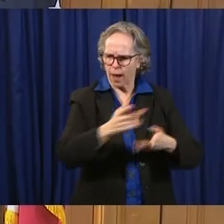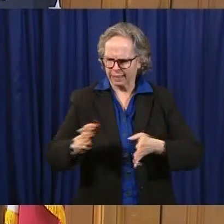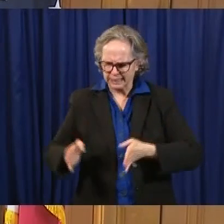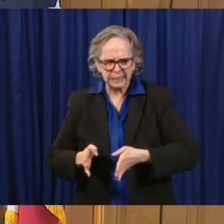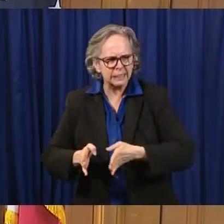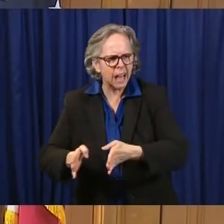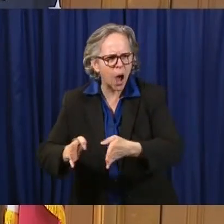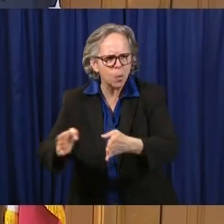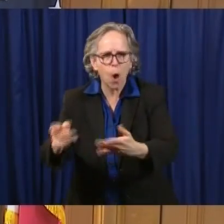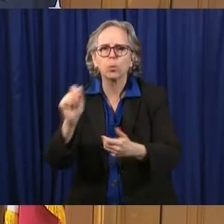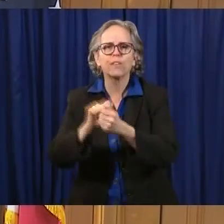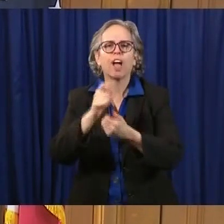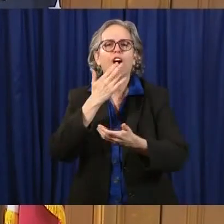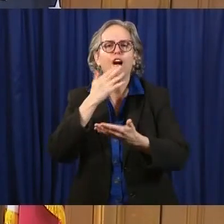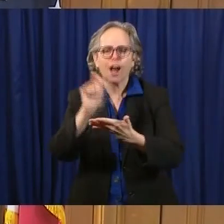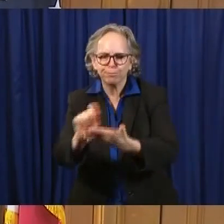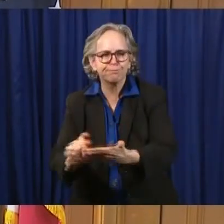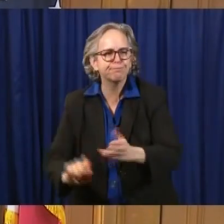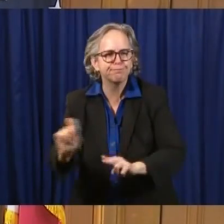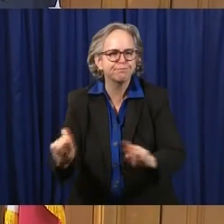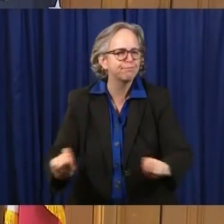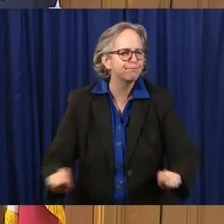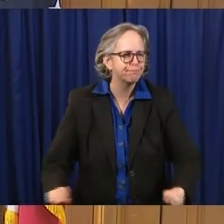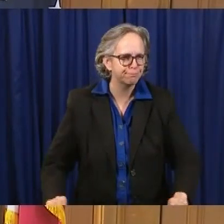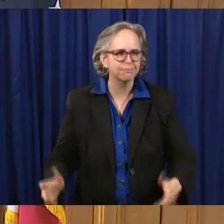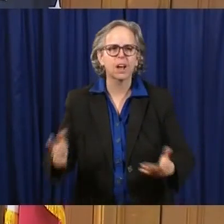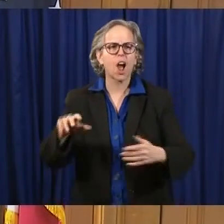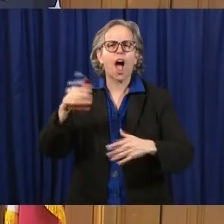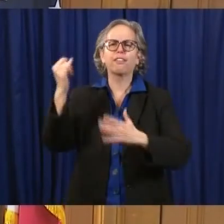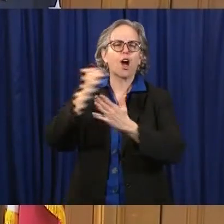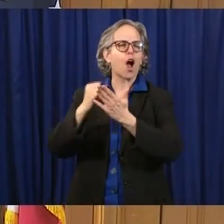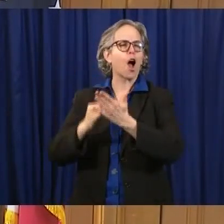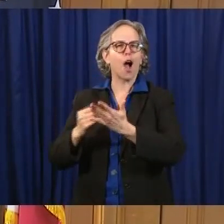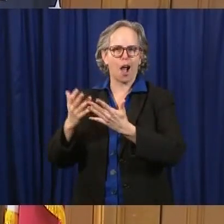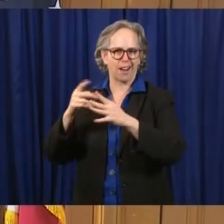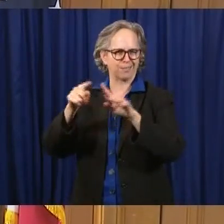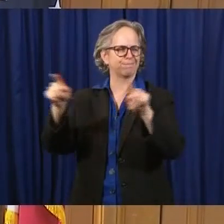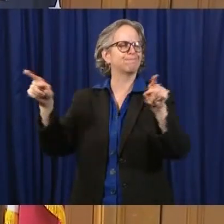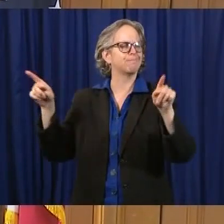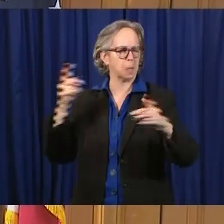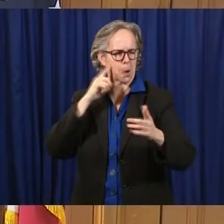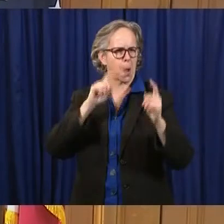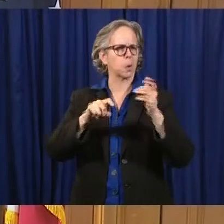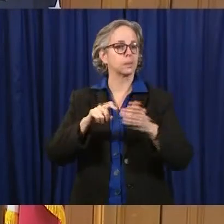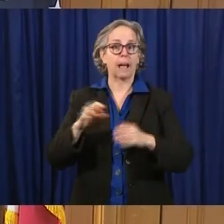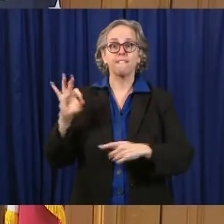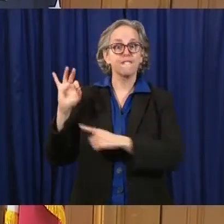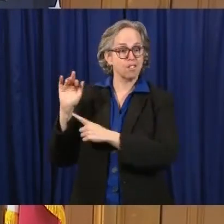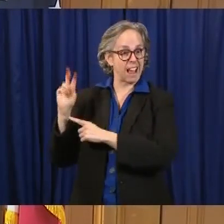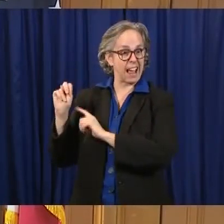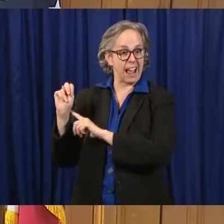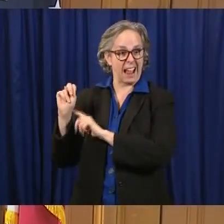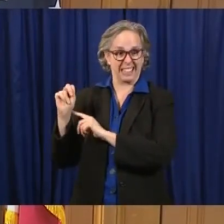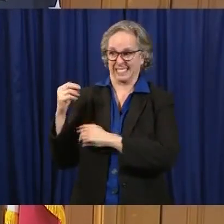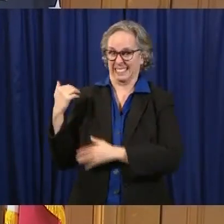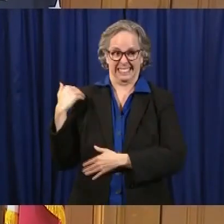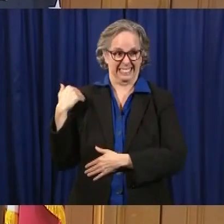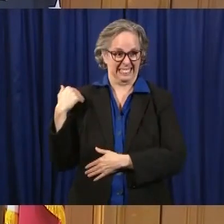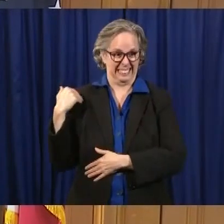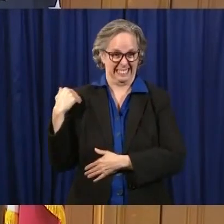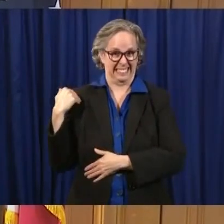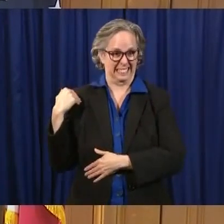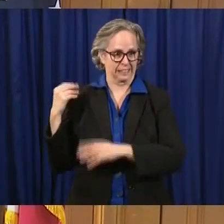your home. And as Fran told you all the other day, she does have a recipe for the sidewalk chalk